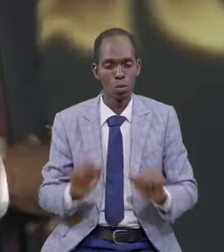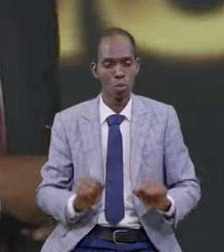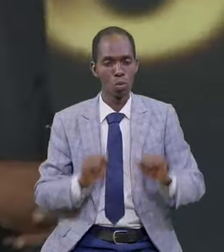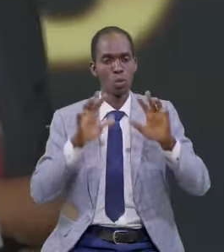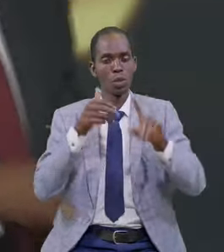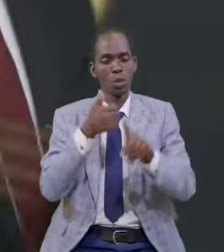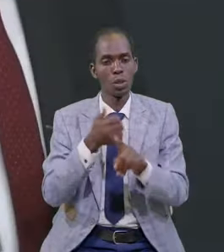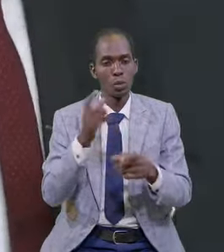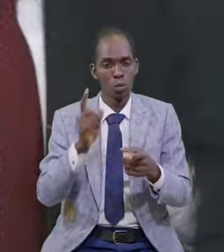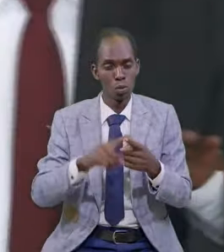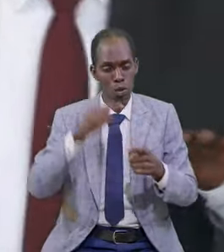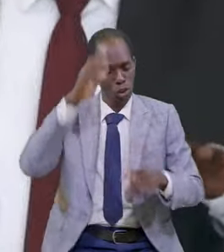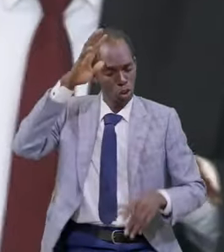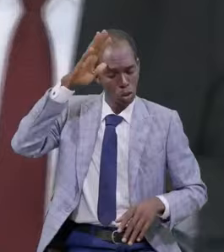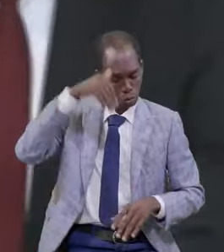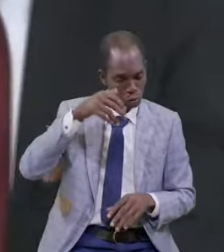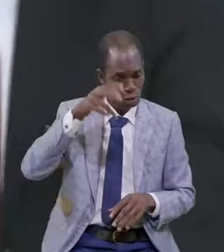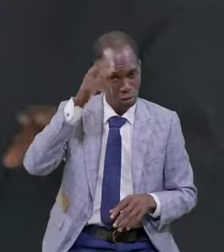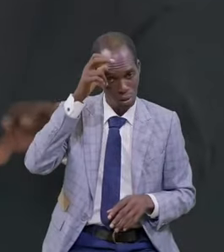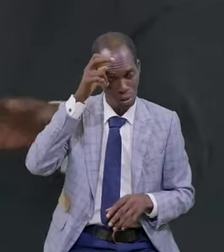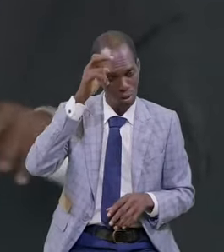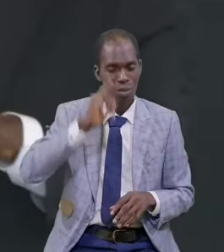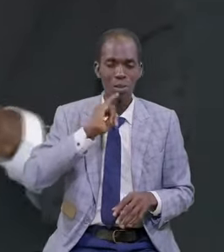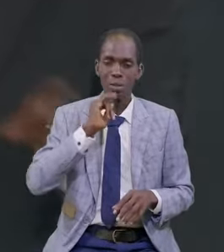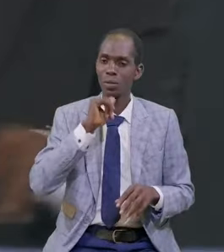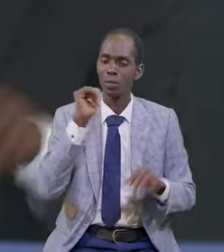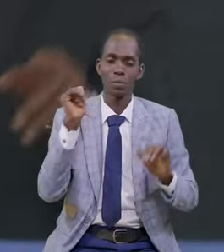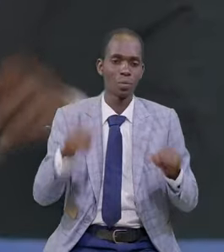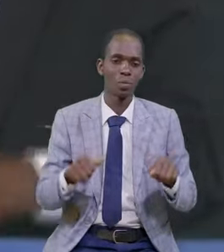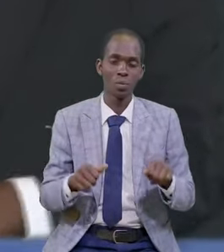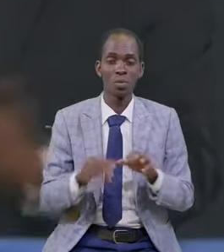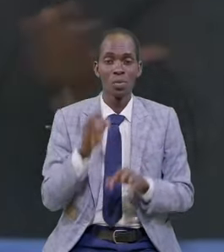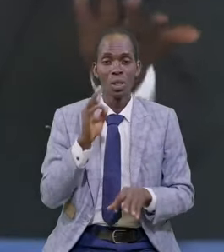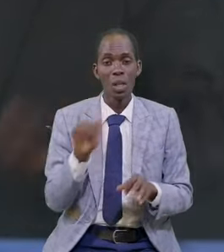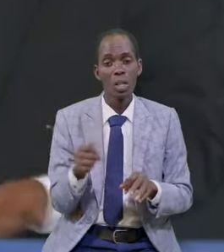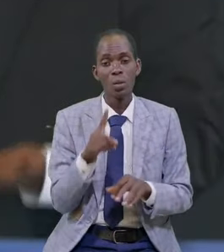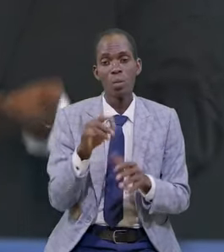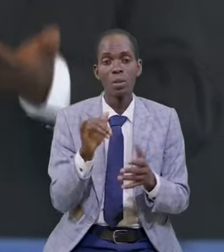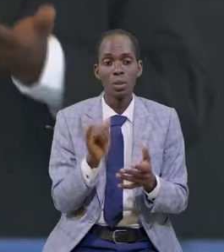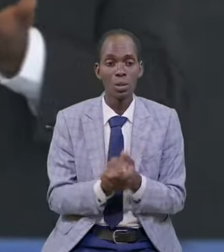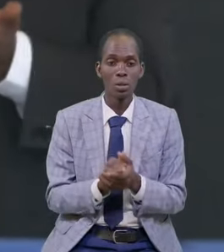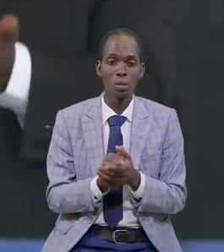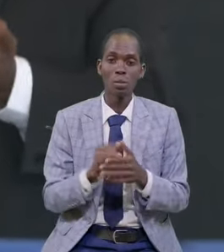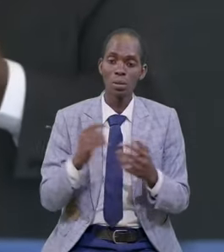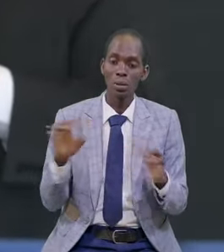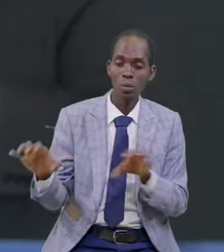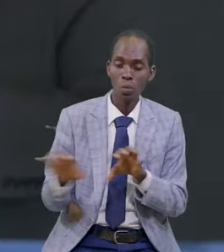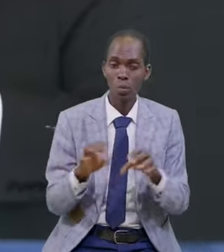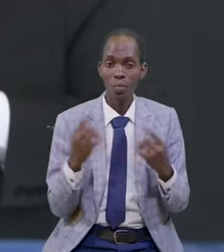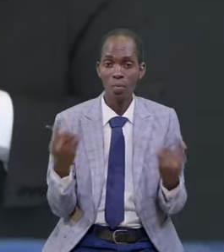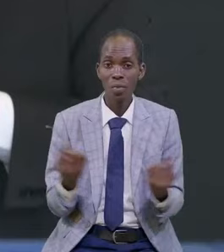committed sin is of the devil for the devil sin it from the beginning for this